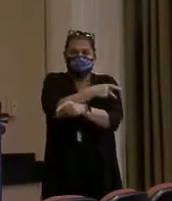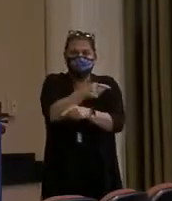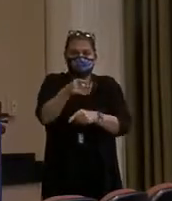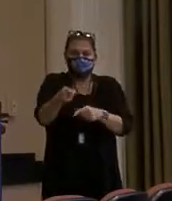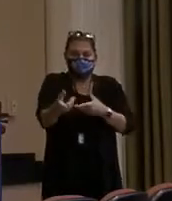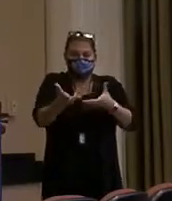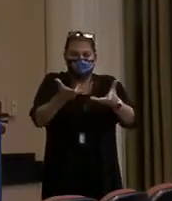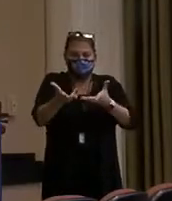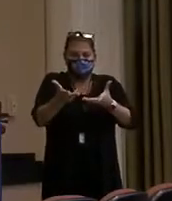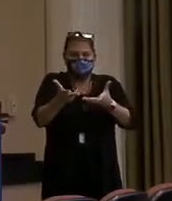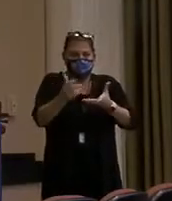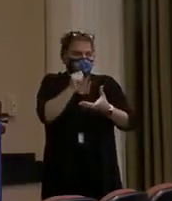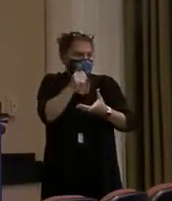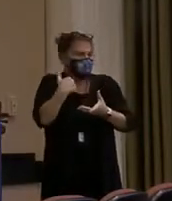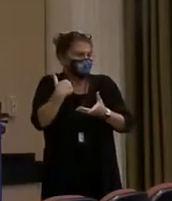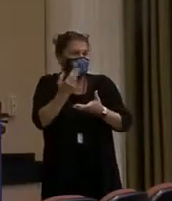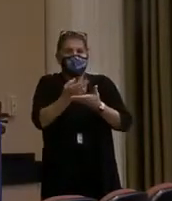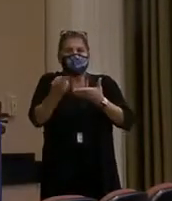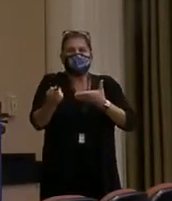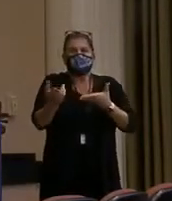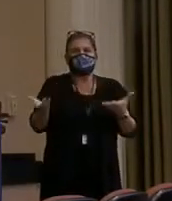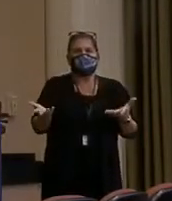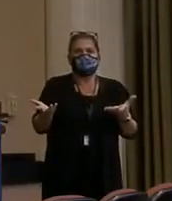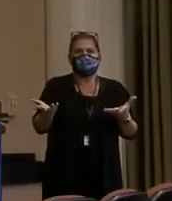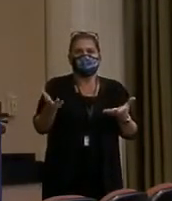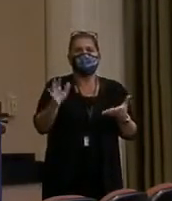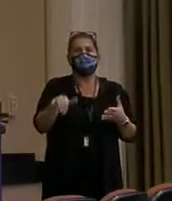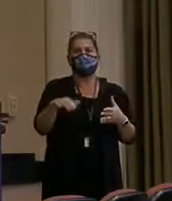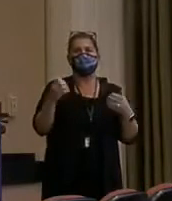in might not have the resources.